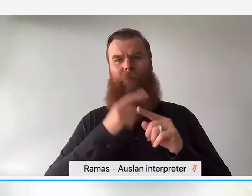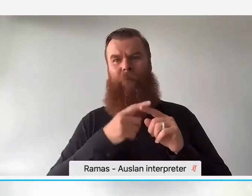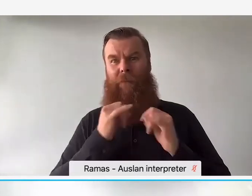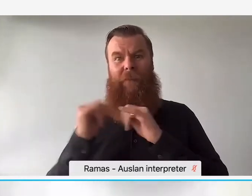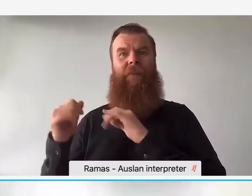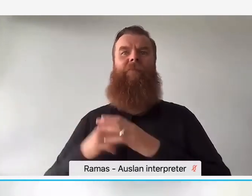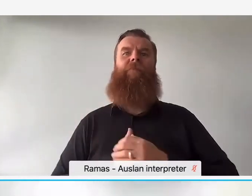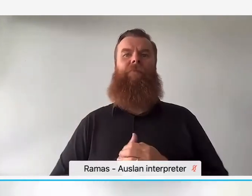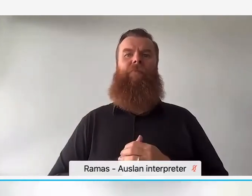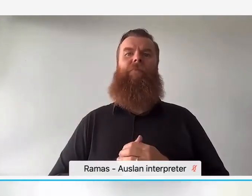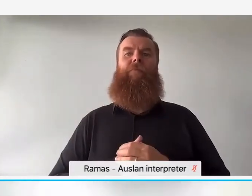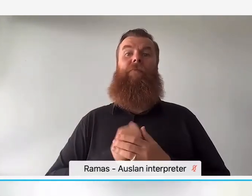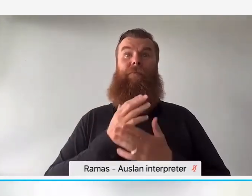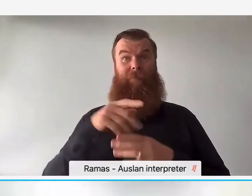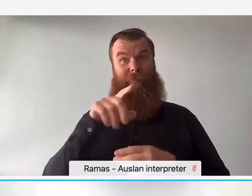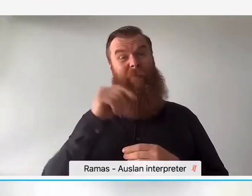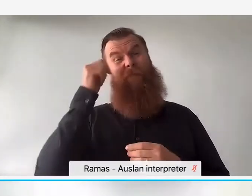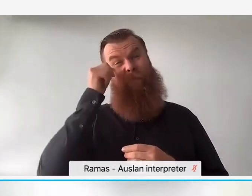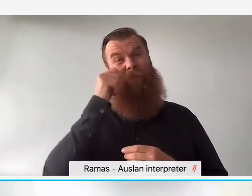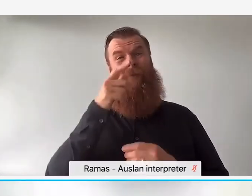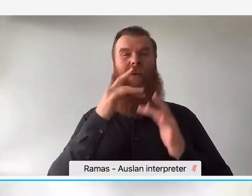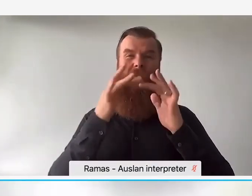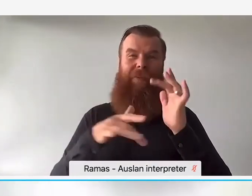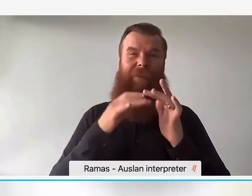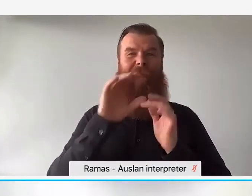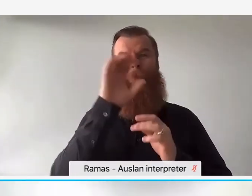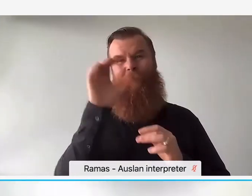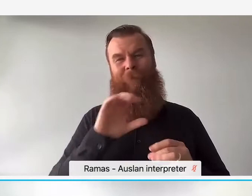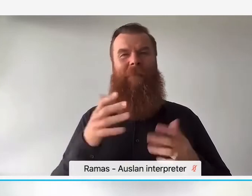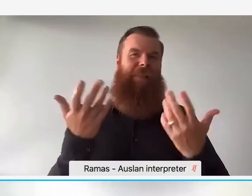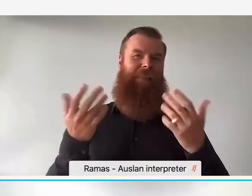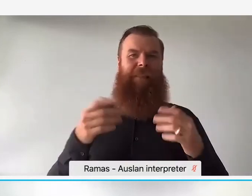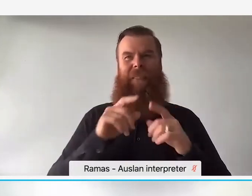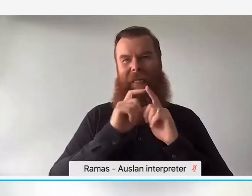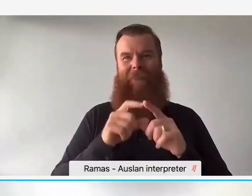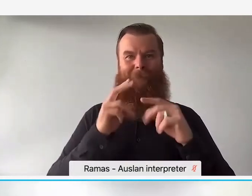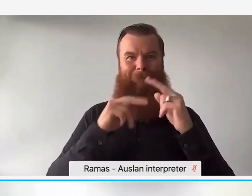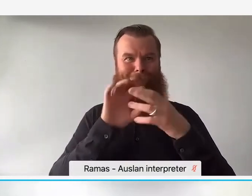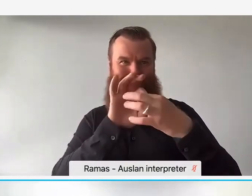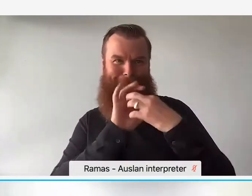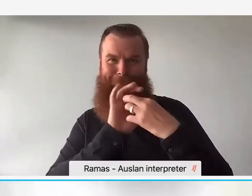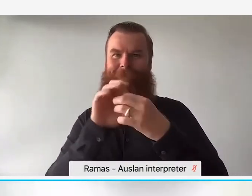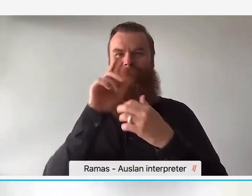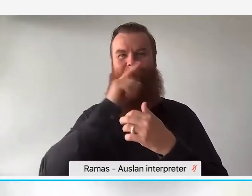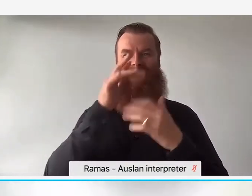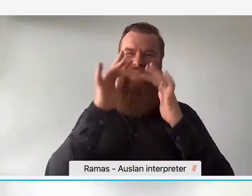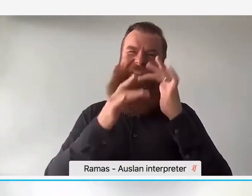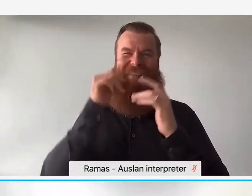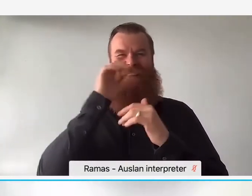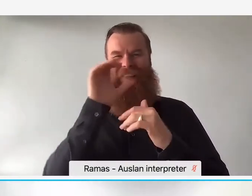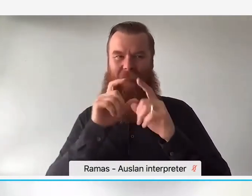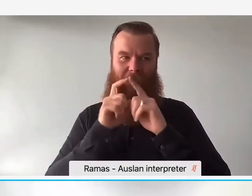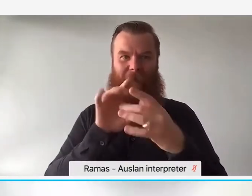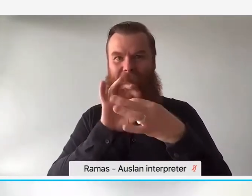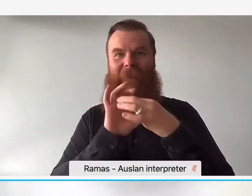platforms for interviews, building engagement and rapport in a virtual setting can be challenging. We found